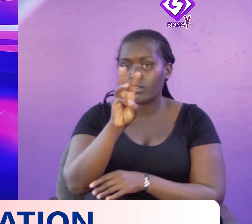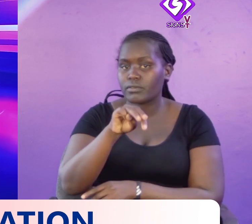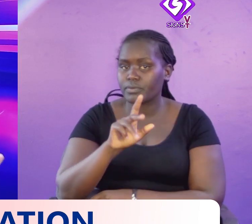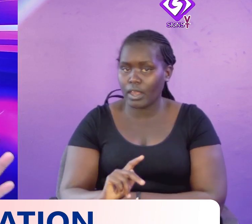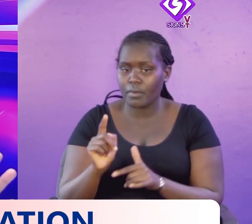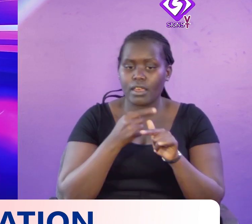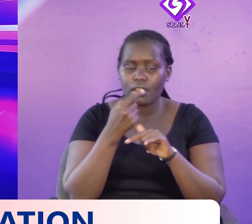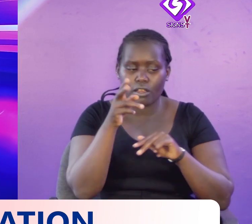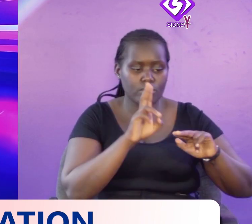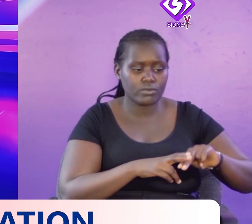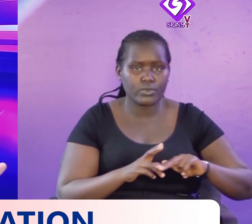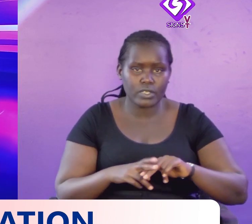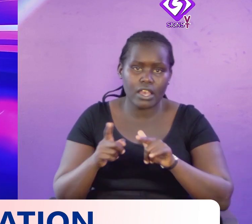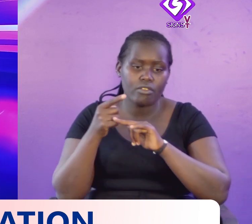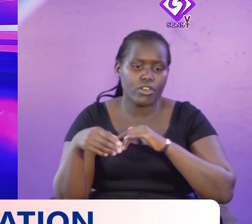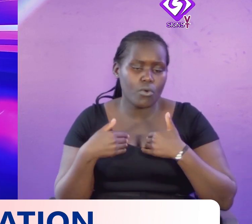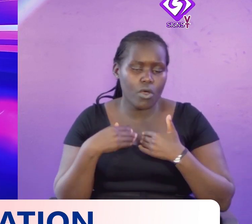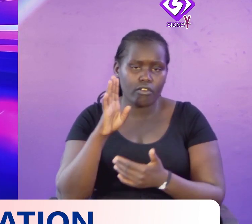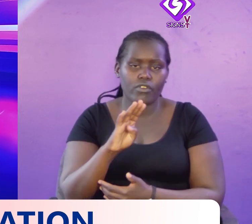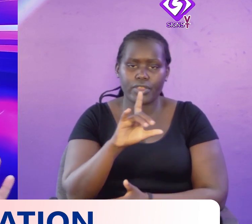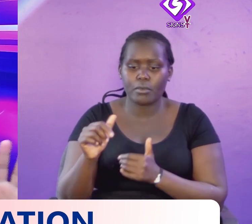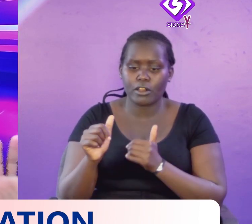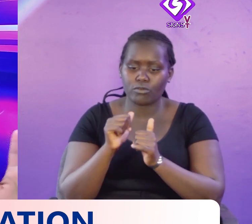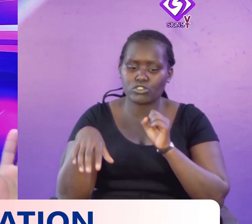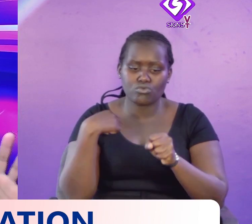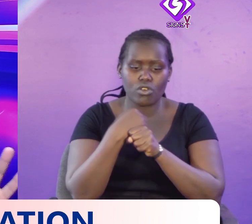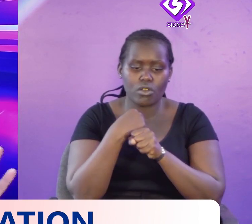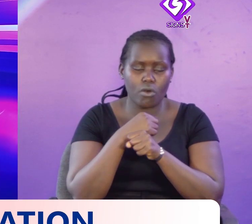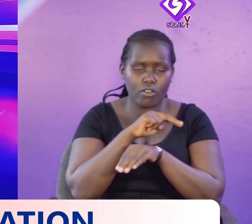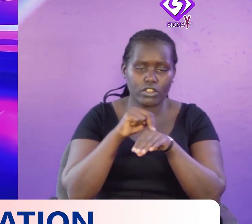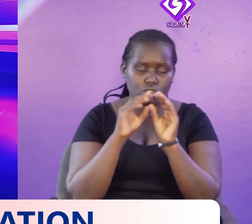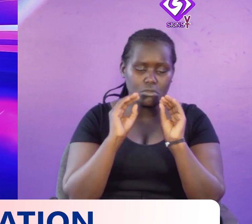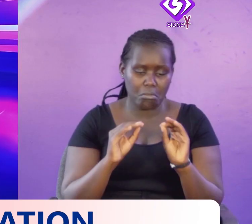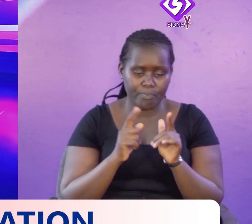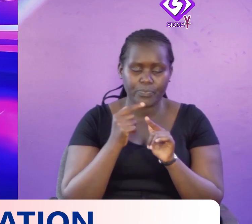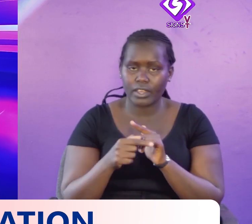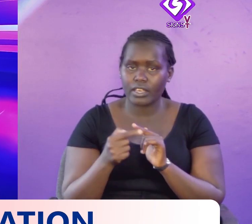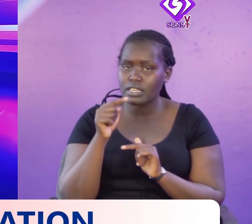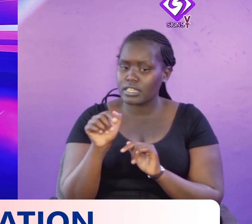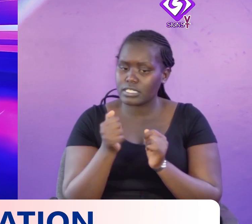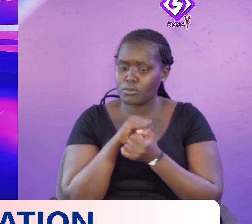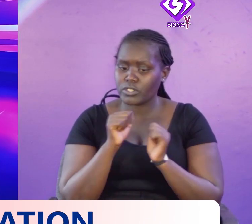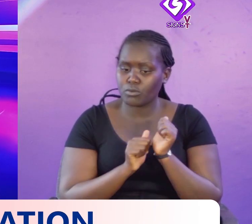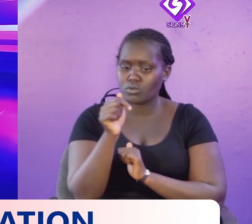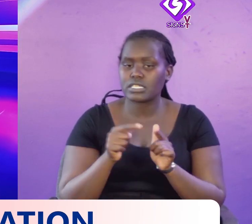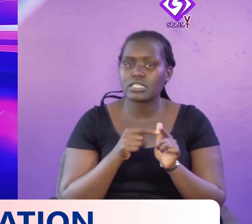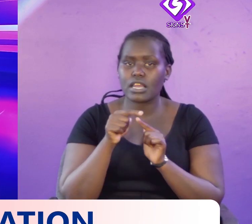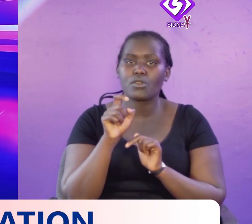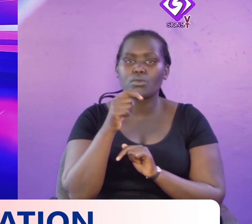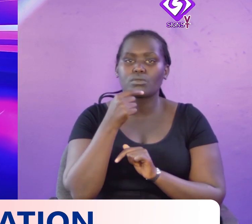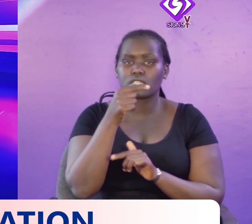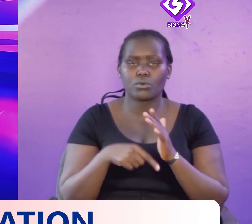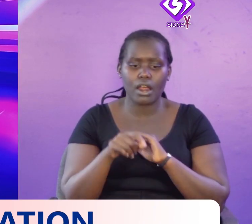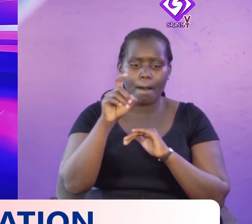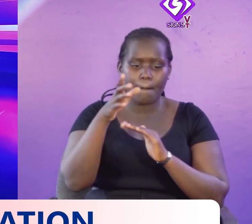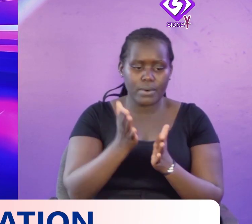sit and you draw bills that are not working for the nation, and the nation is saying this one cannot be passed, and then you want to justify that it has to go through and you're